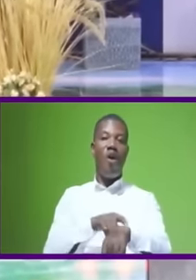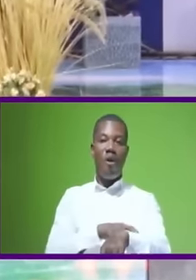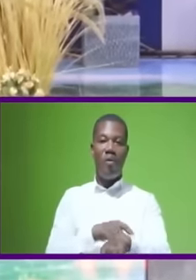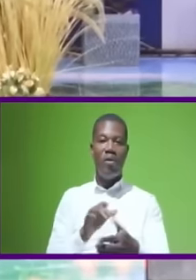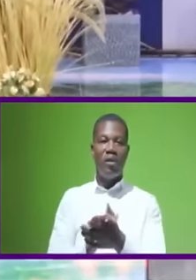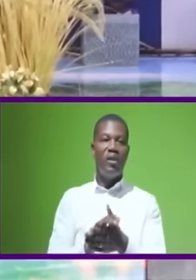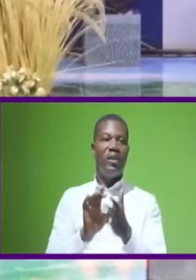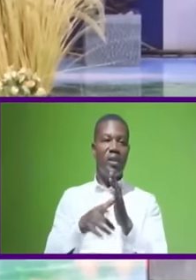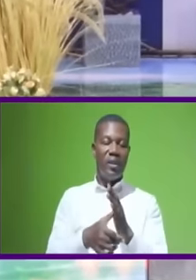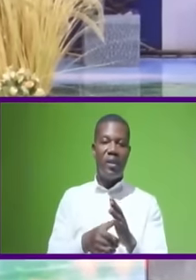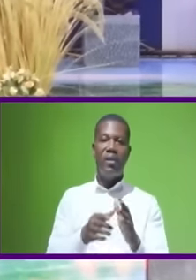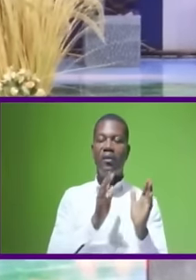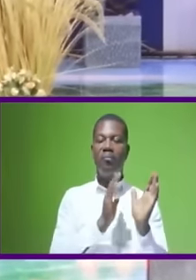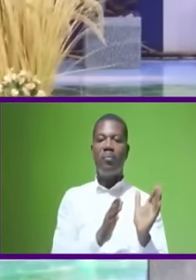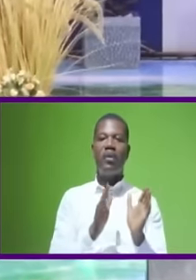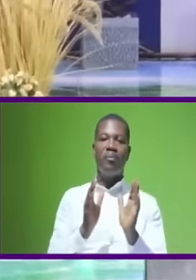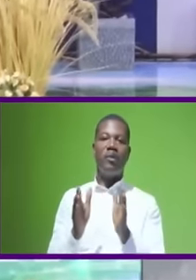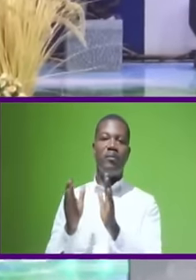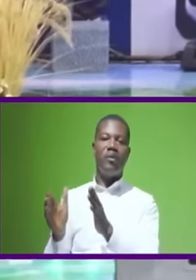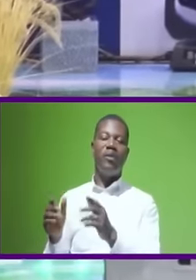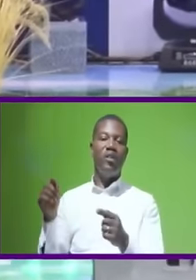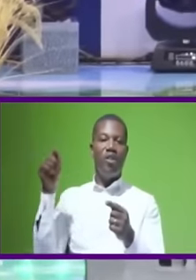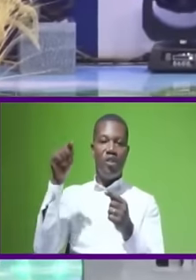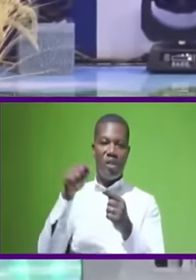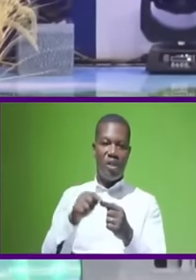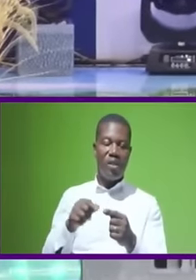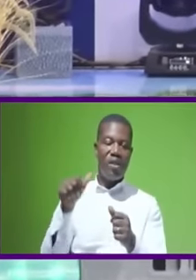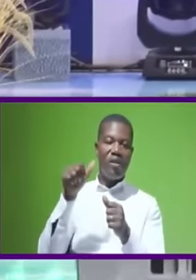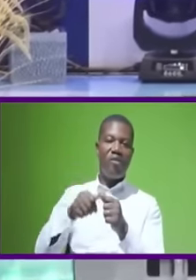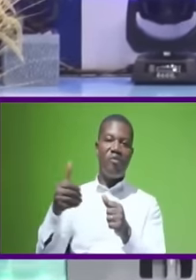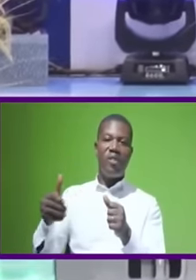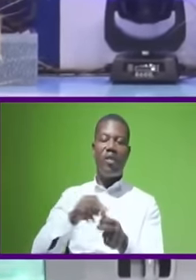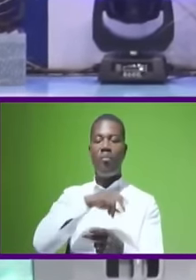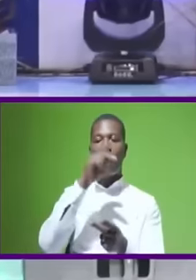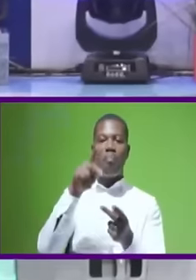And that is